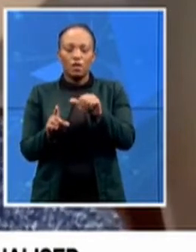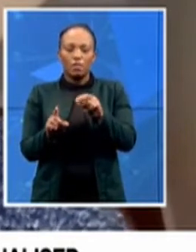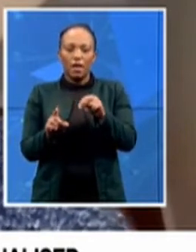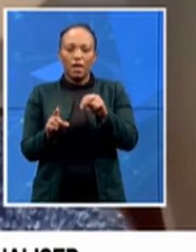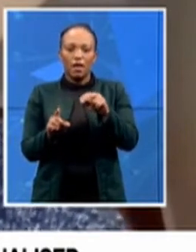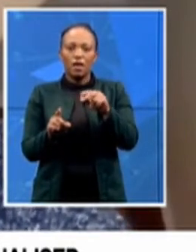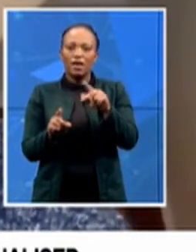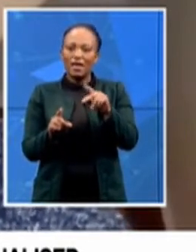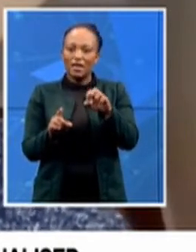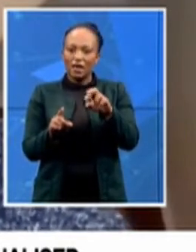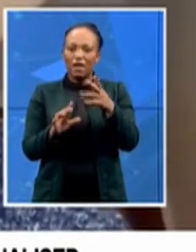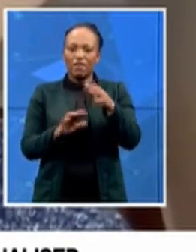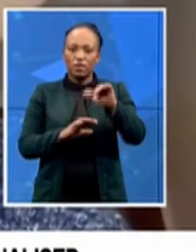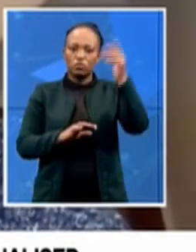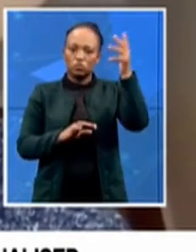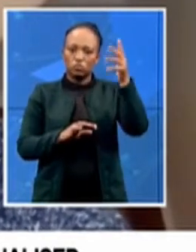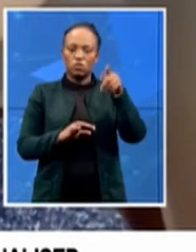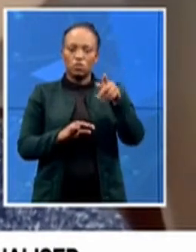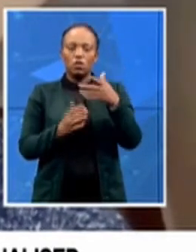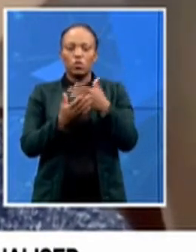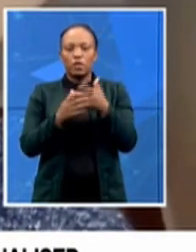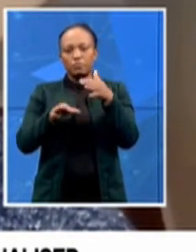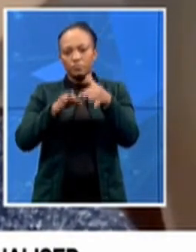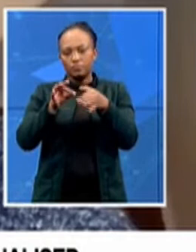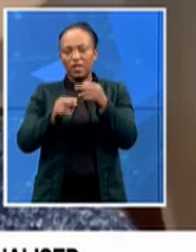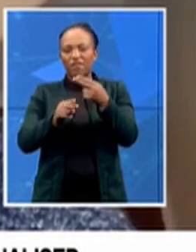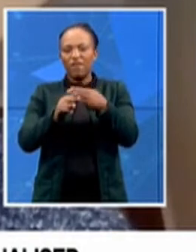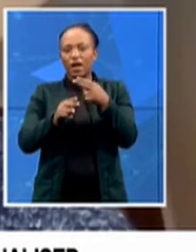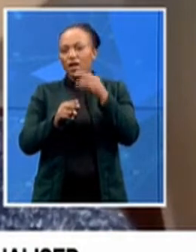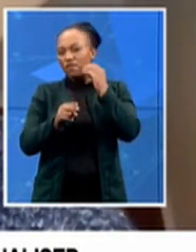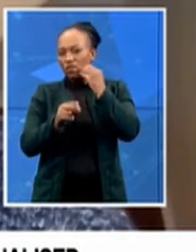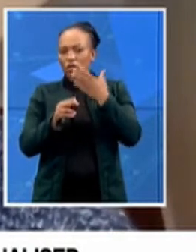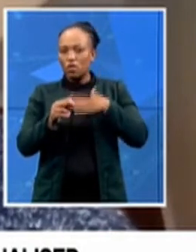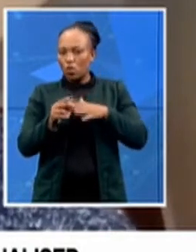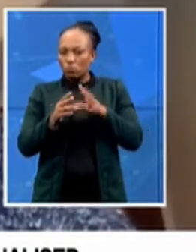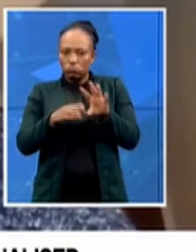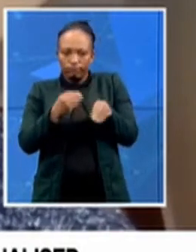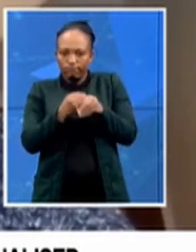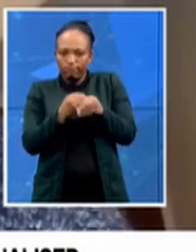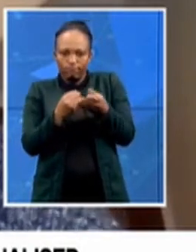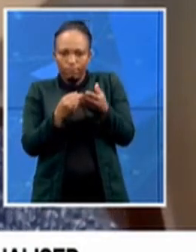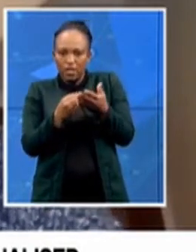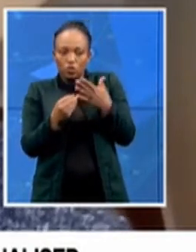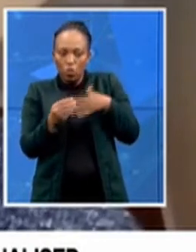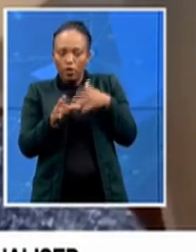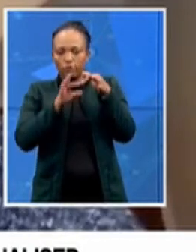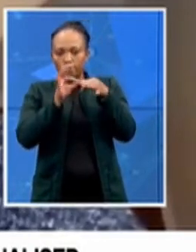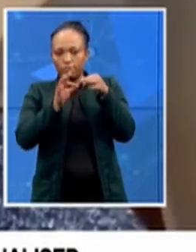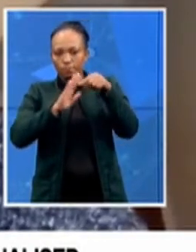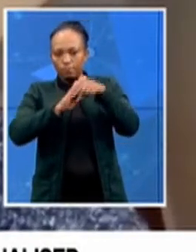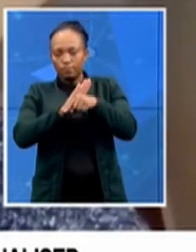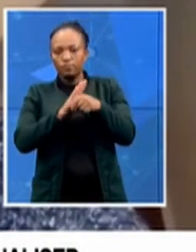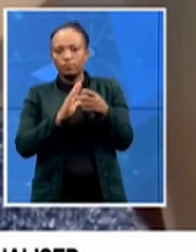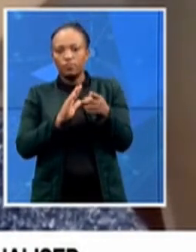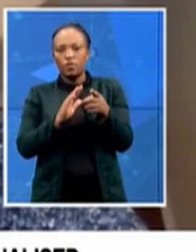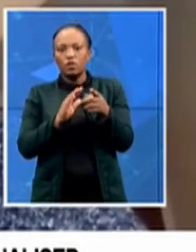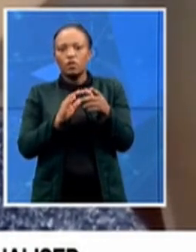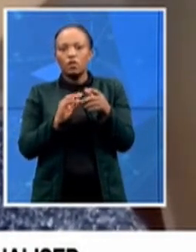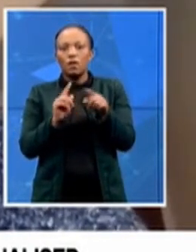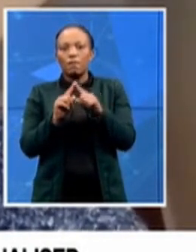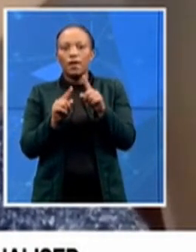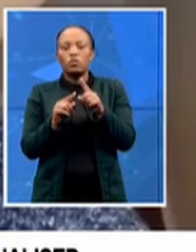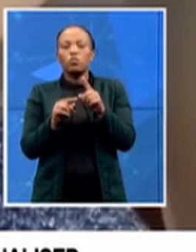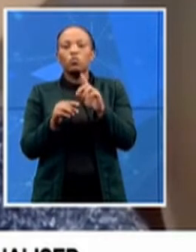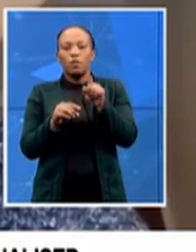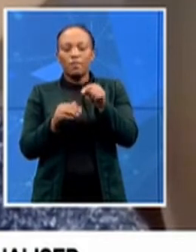some of the finer details you might want to go into. But we do need to close out. And so may I please invite the Deputy